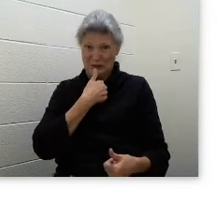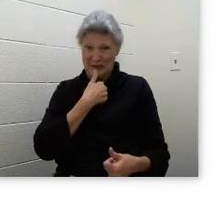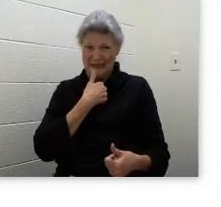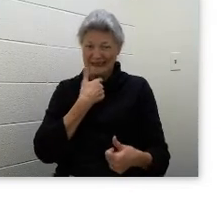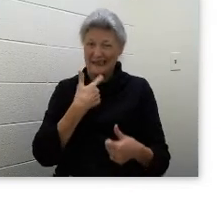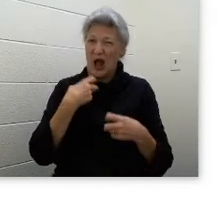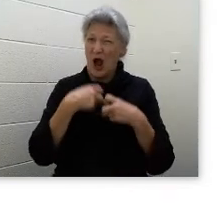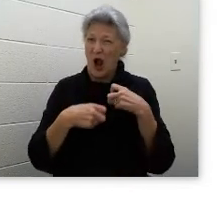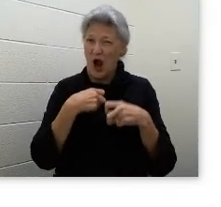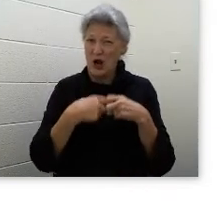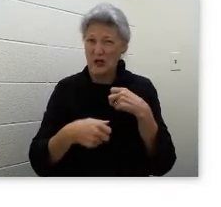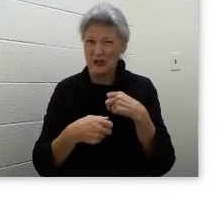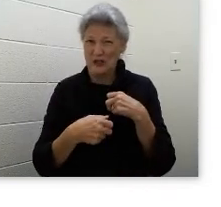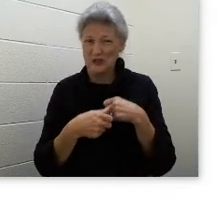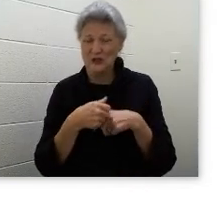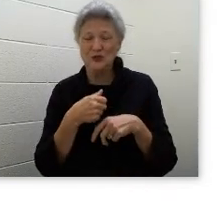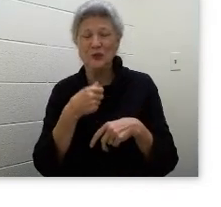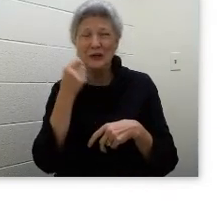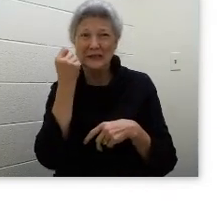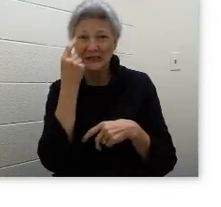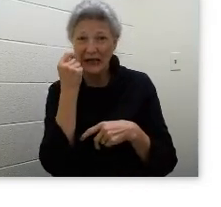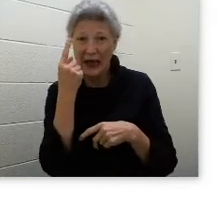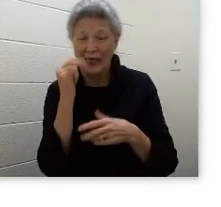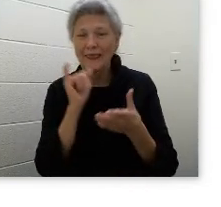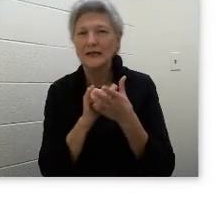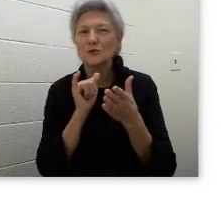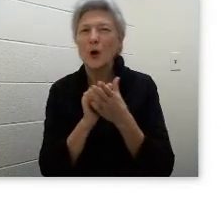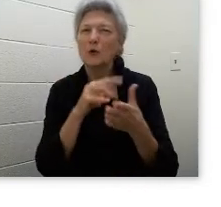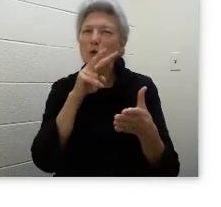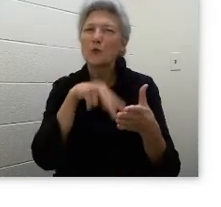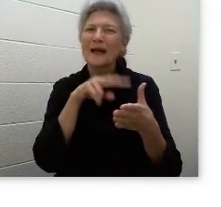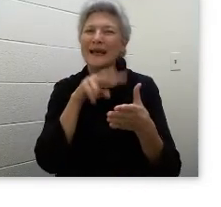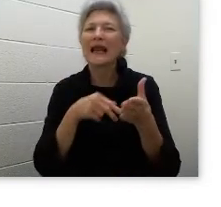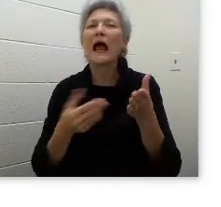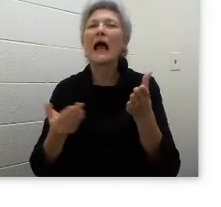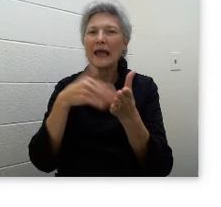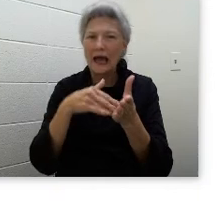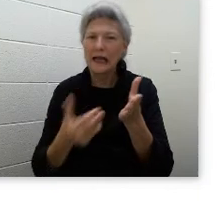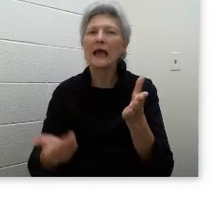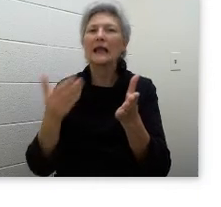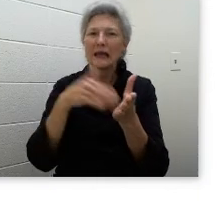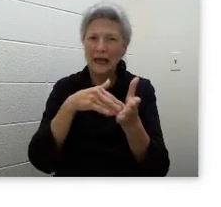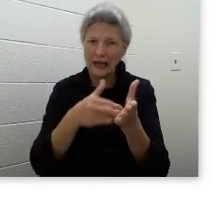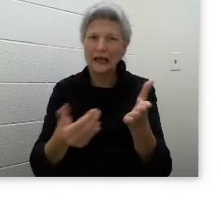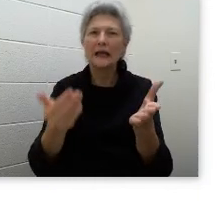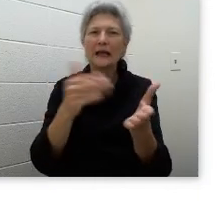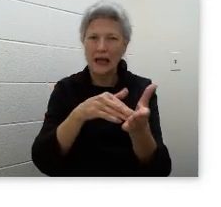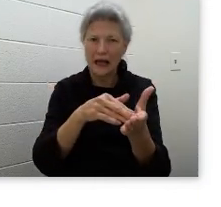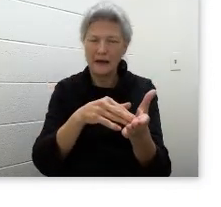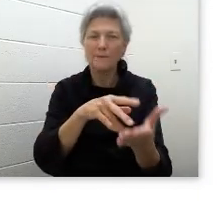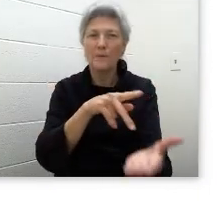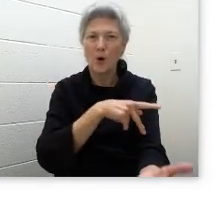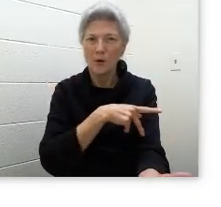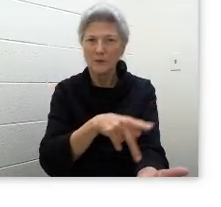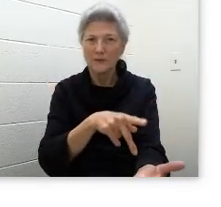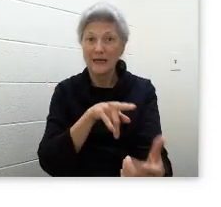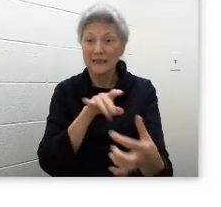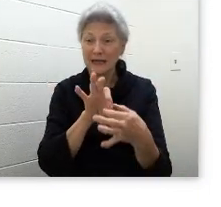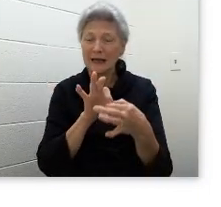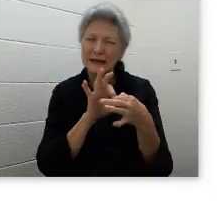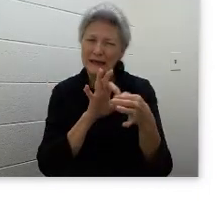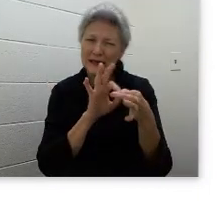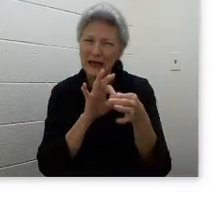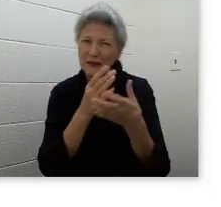little difficult to understand. That's why I always like to reread poems over and over until I start connecting the